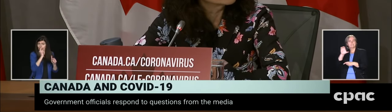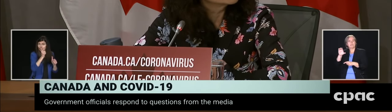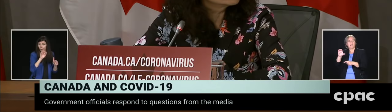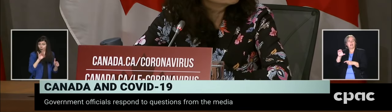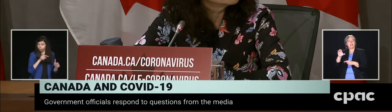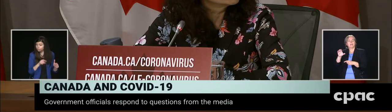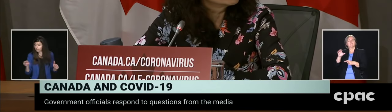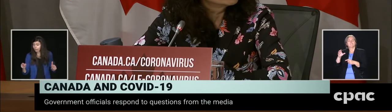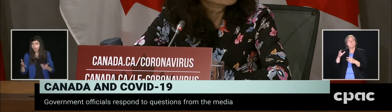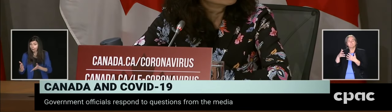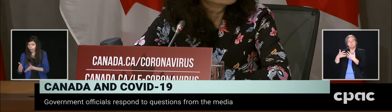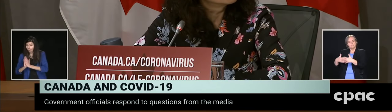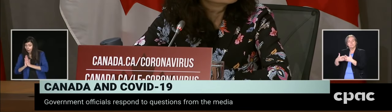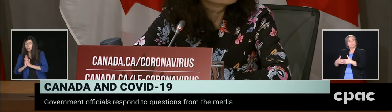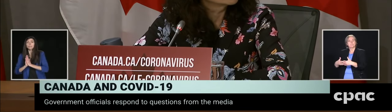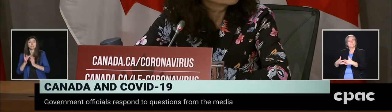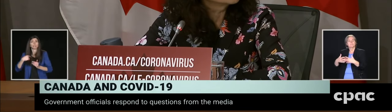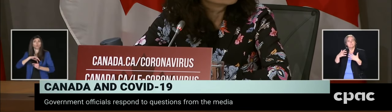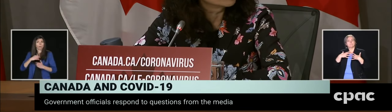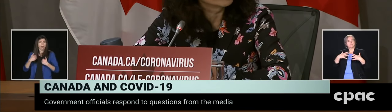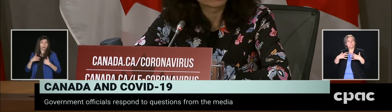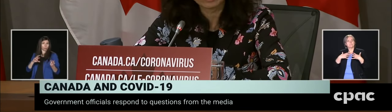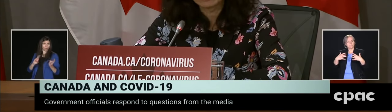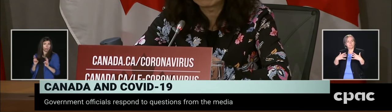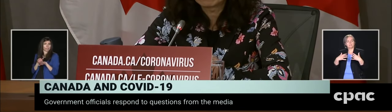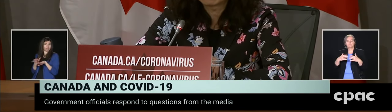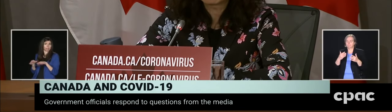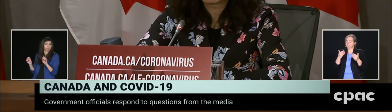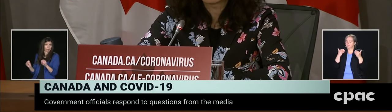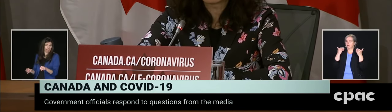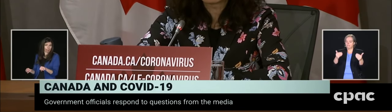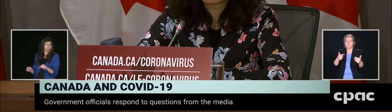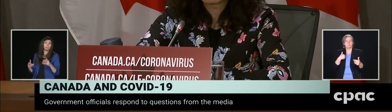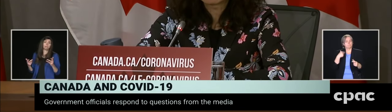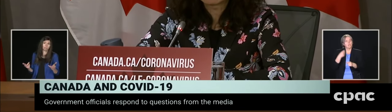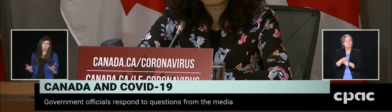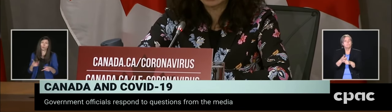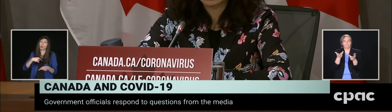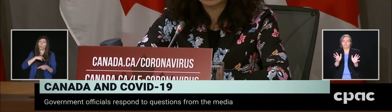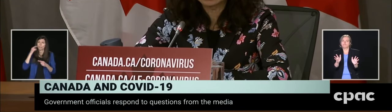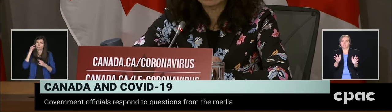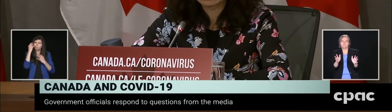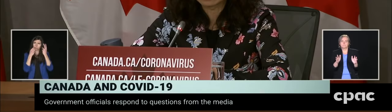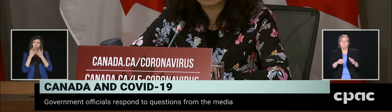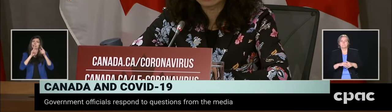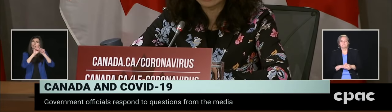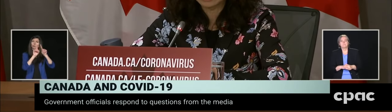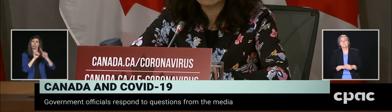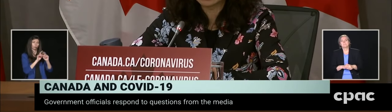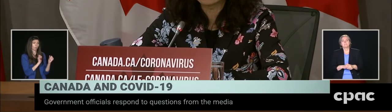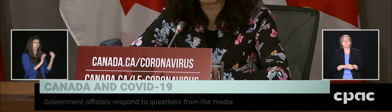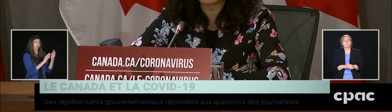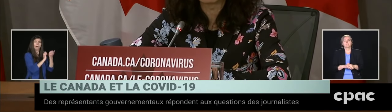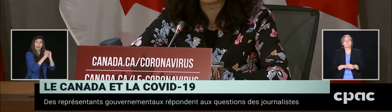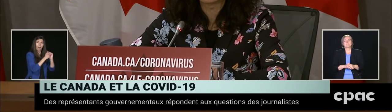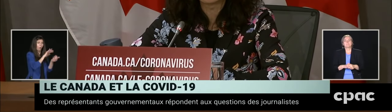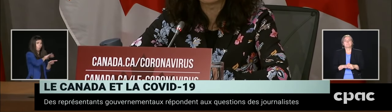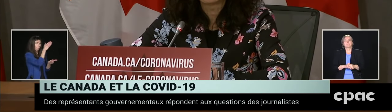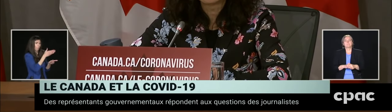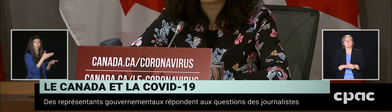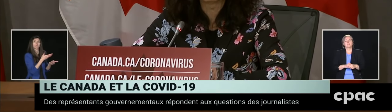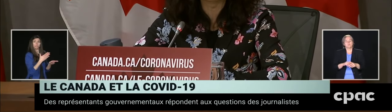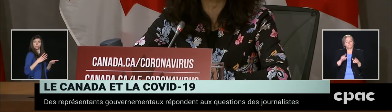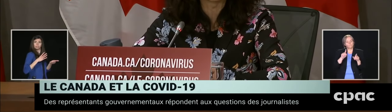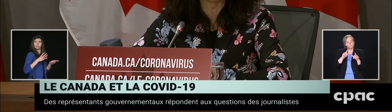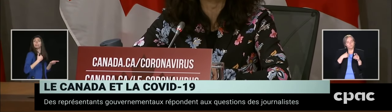channels of acquisition also came into play as well. But I think it is an area that you have to